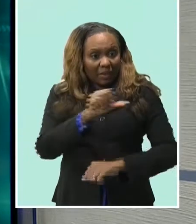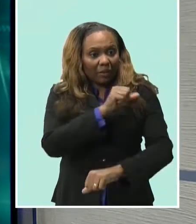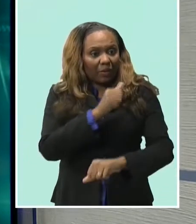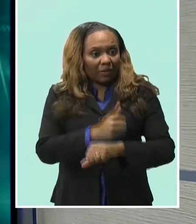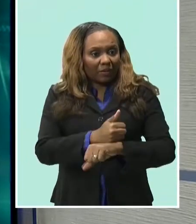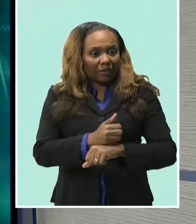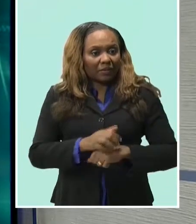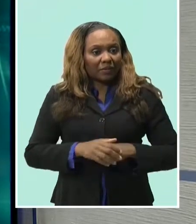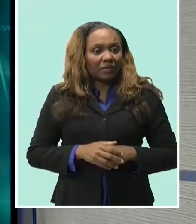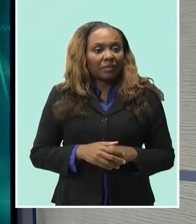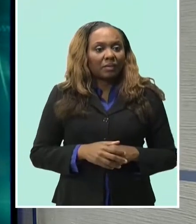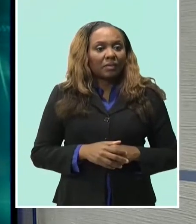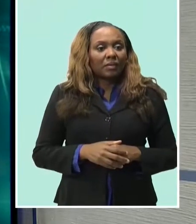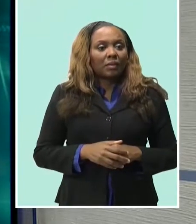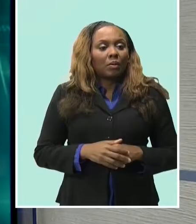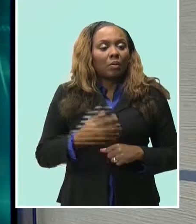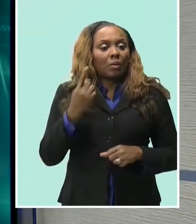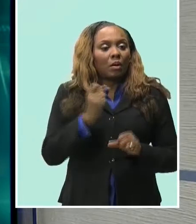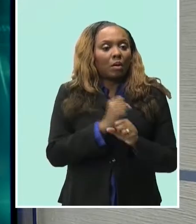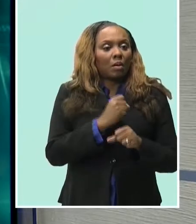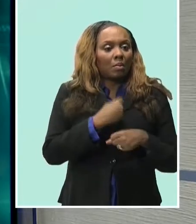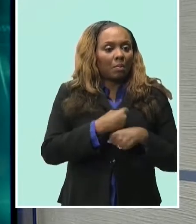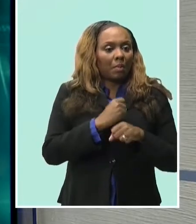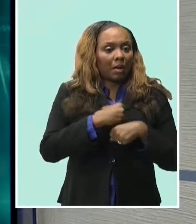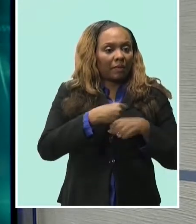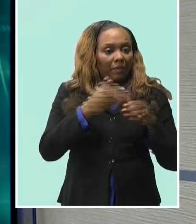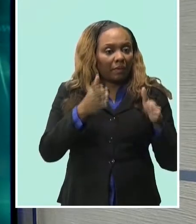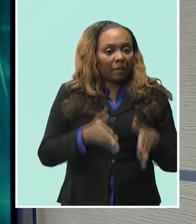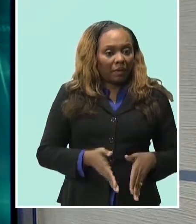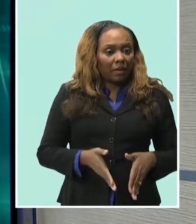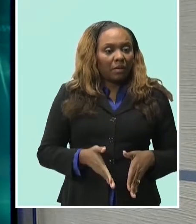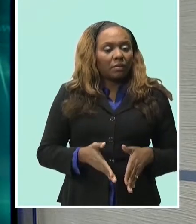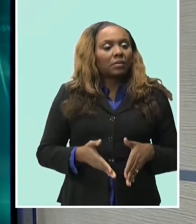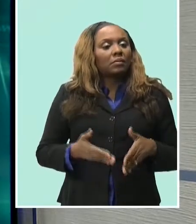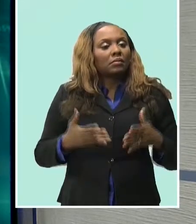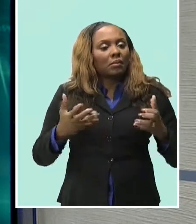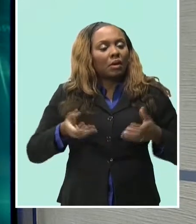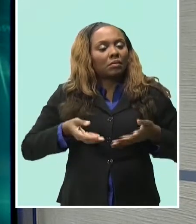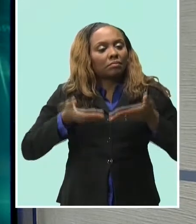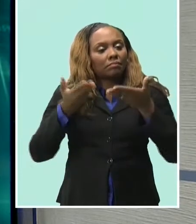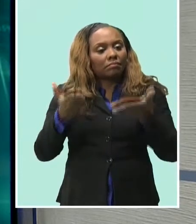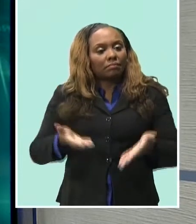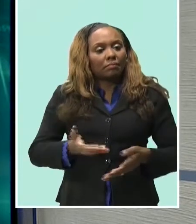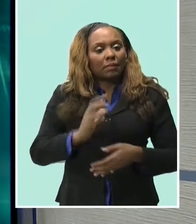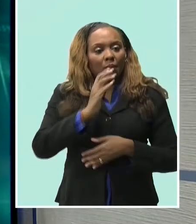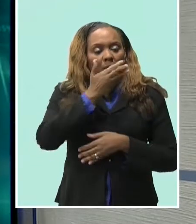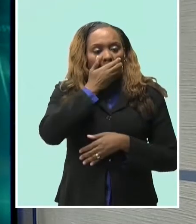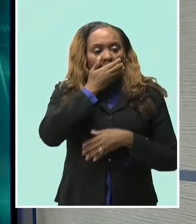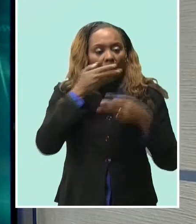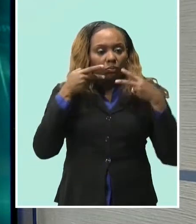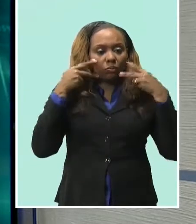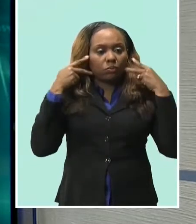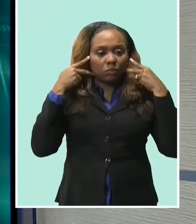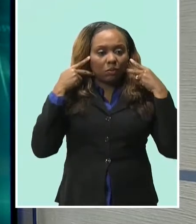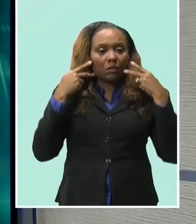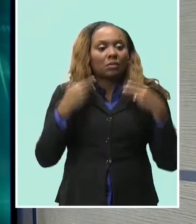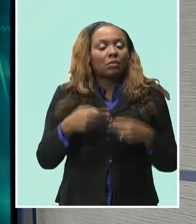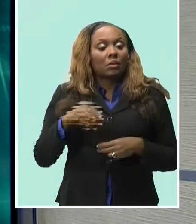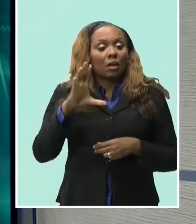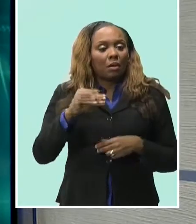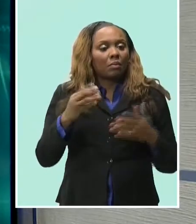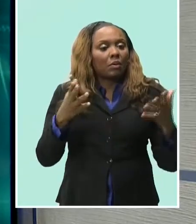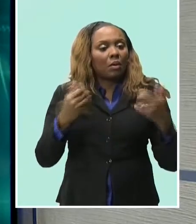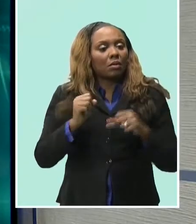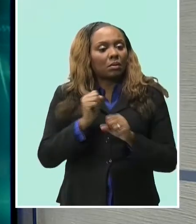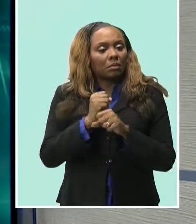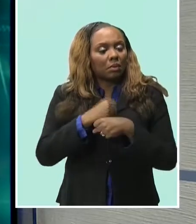manufacturer Barbados Industries Limited has fulfilled its current obligation to supply masks to frontline workers in Barbados, the company also intends